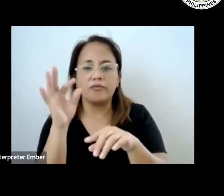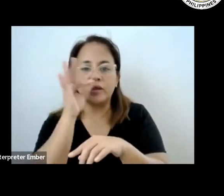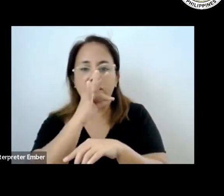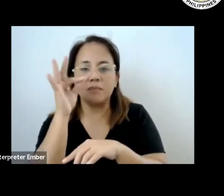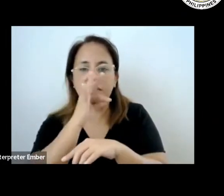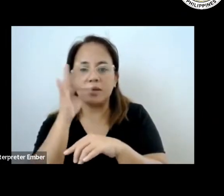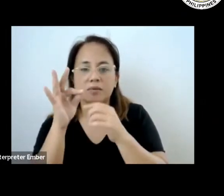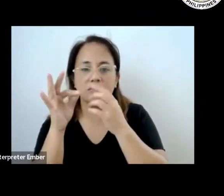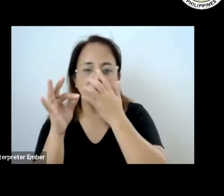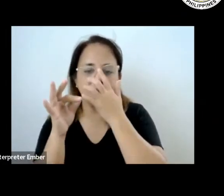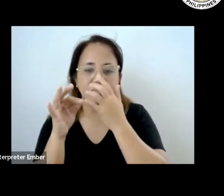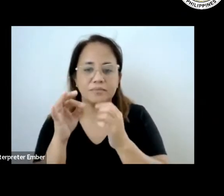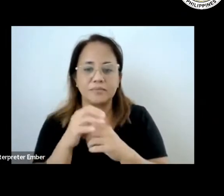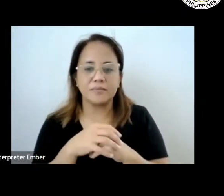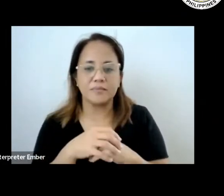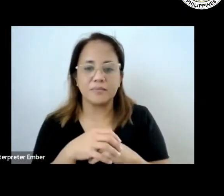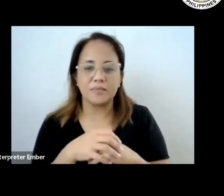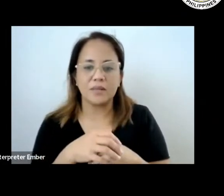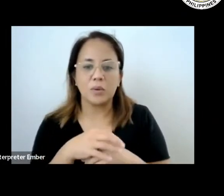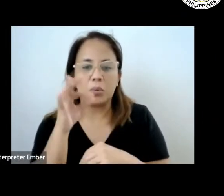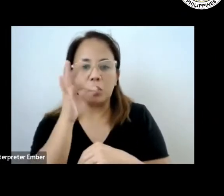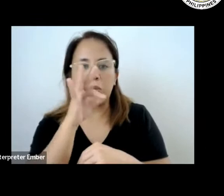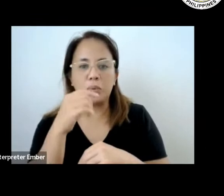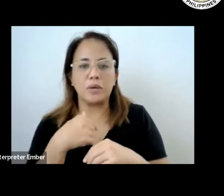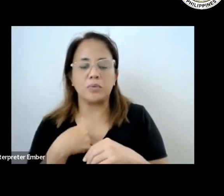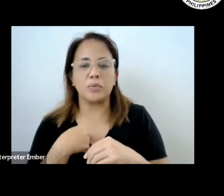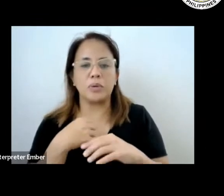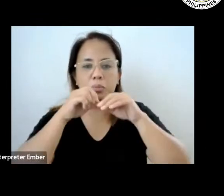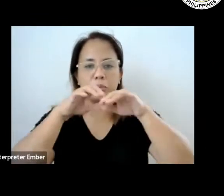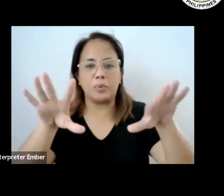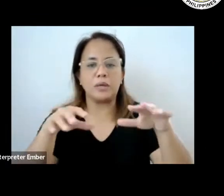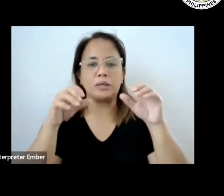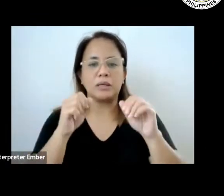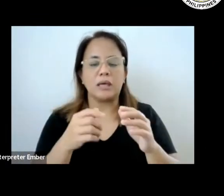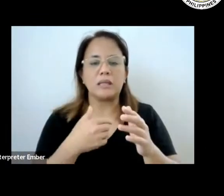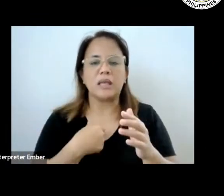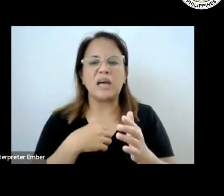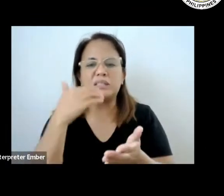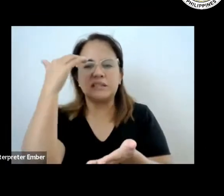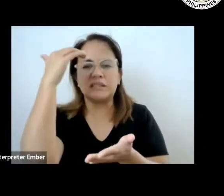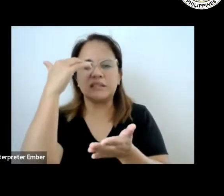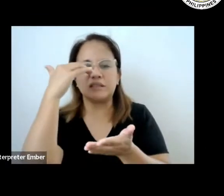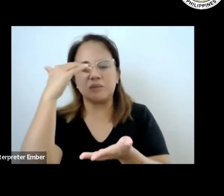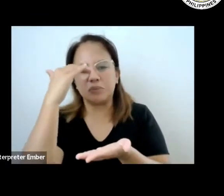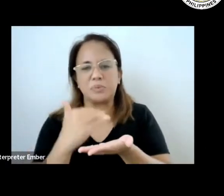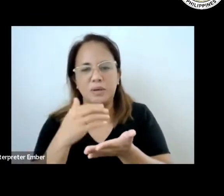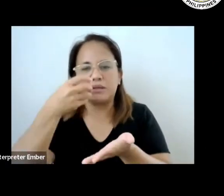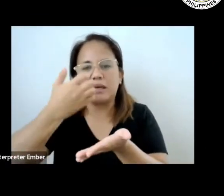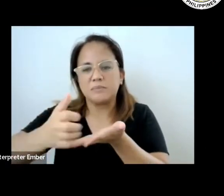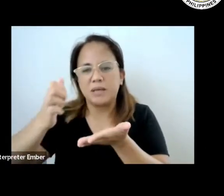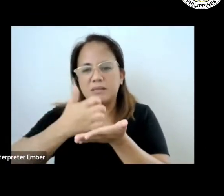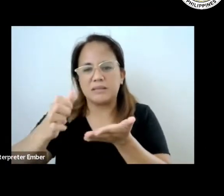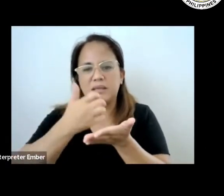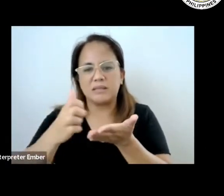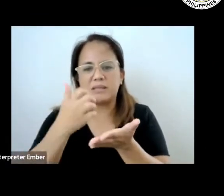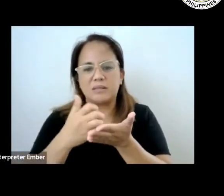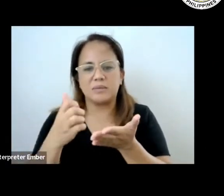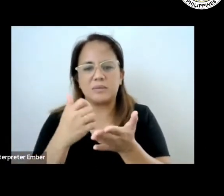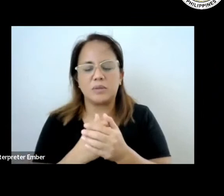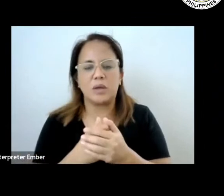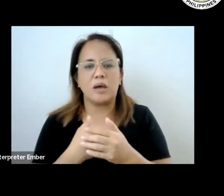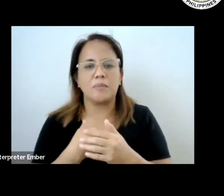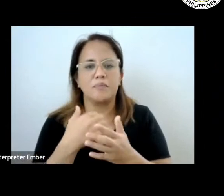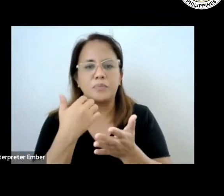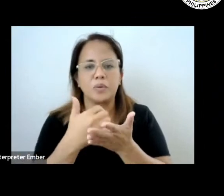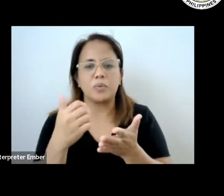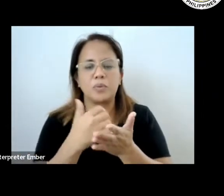produce our learning materials, which can easily be spread and cost efficient for government. Yeah. So this is something that the committee, this is